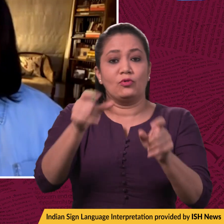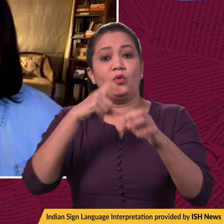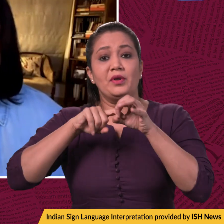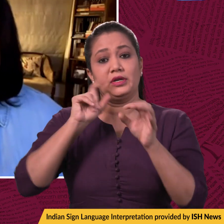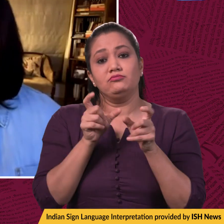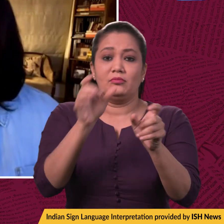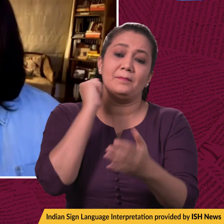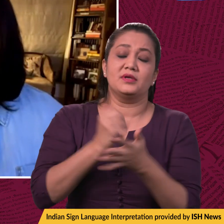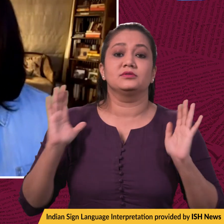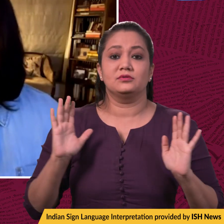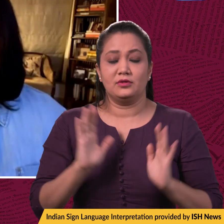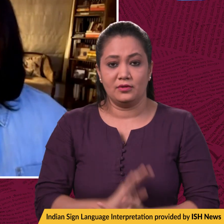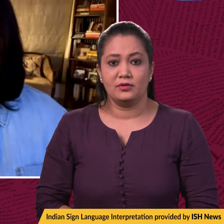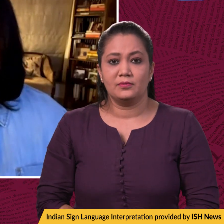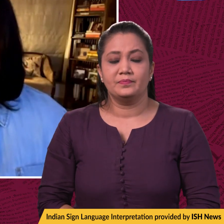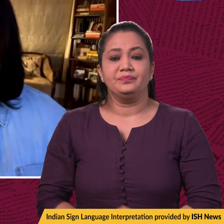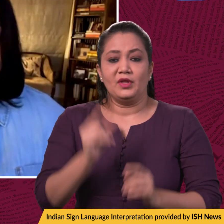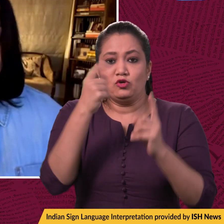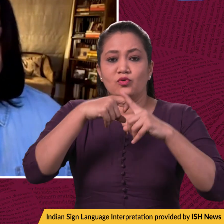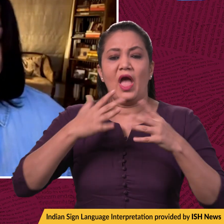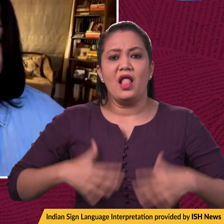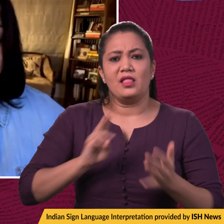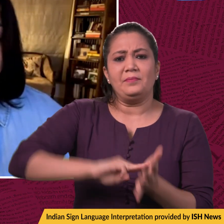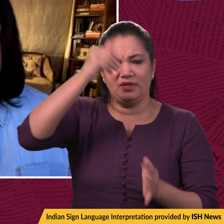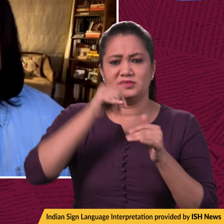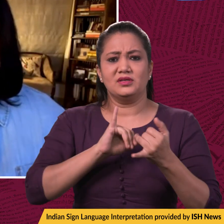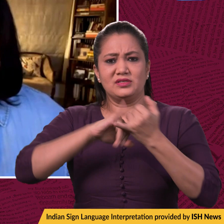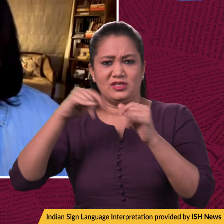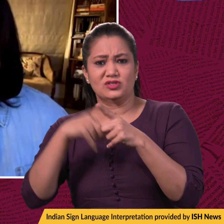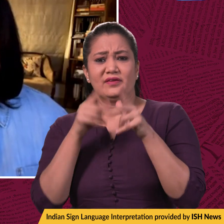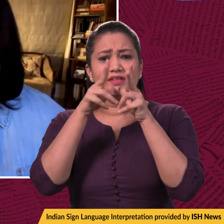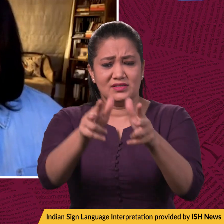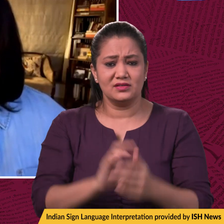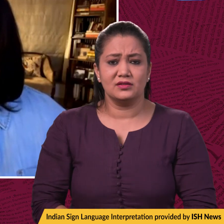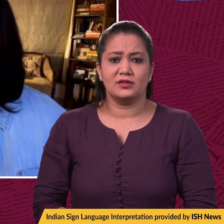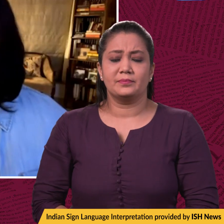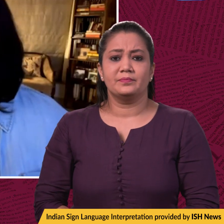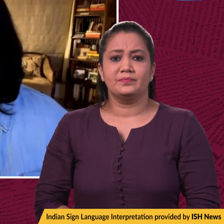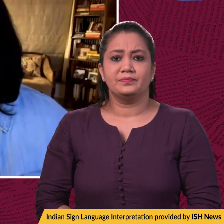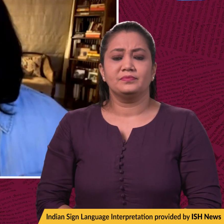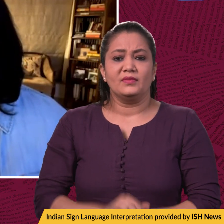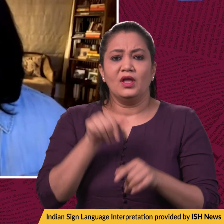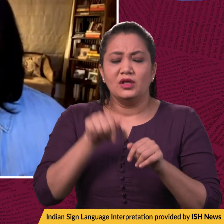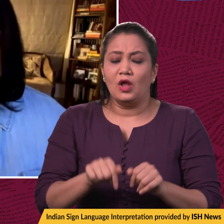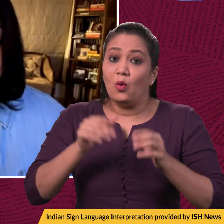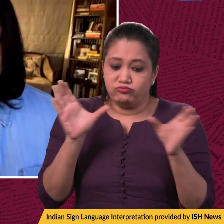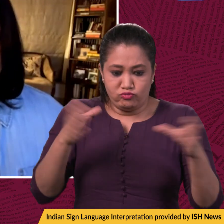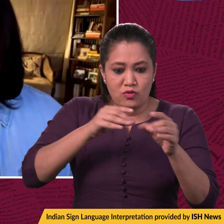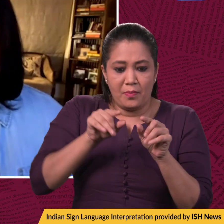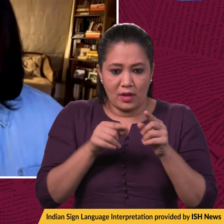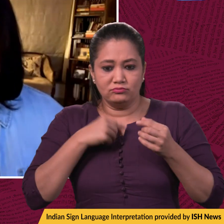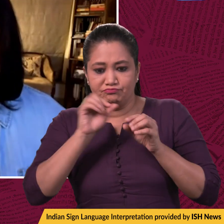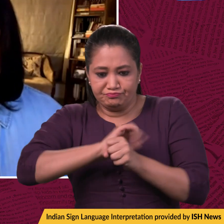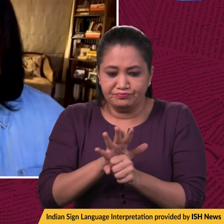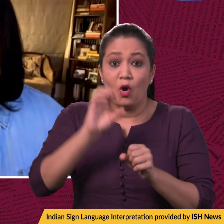in India. In the meantime, UK's Health Minister Sajid Javid has said that there is now community transmission of